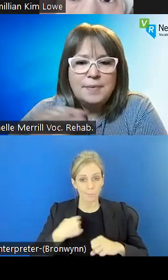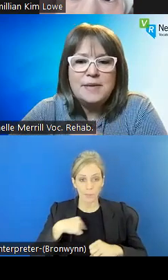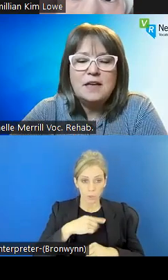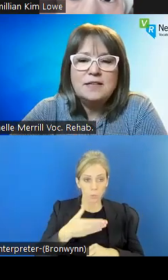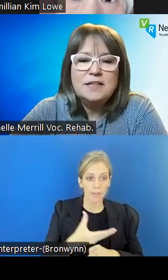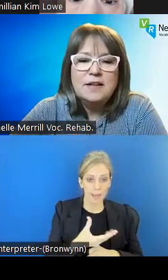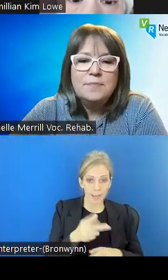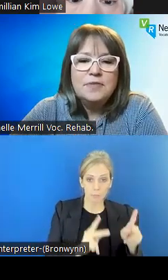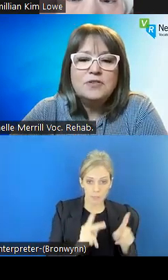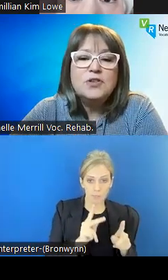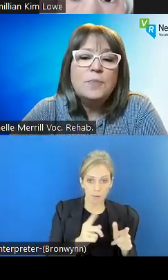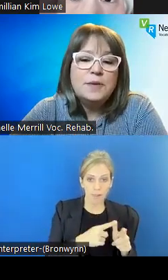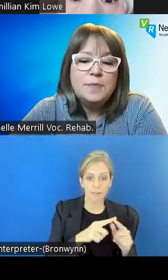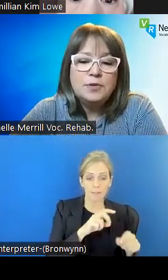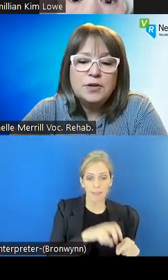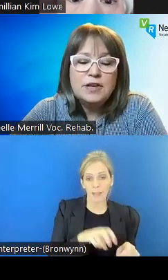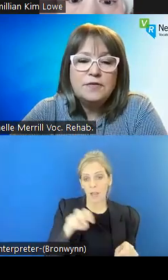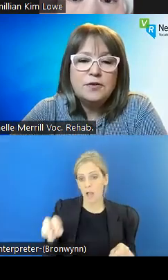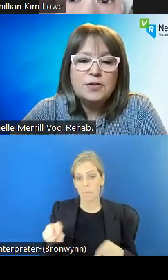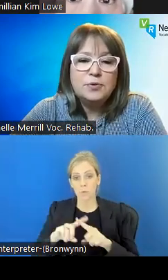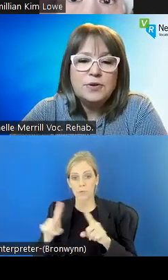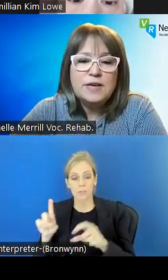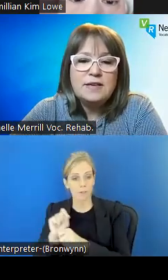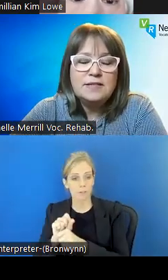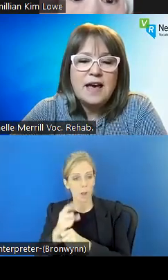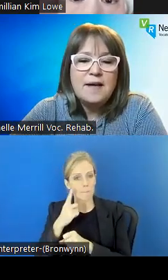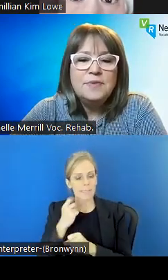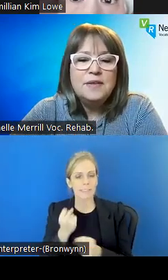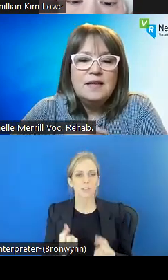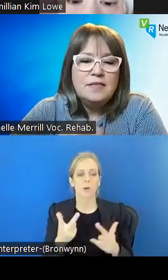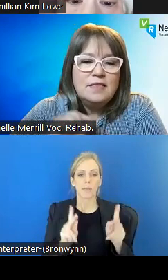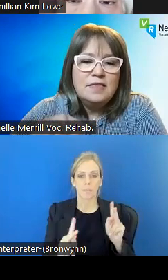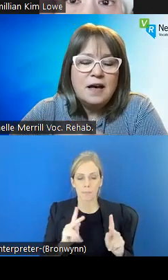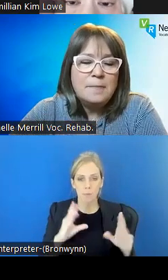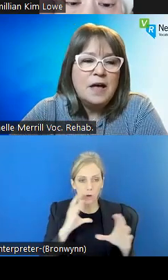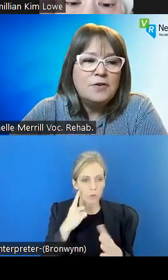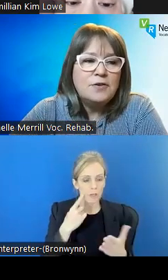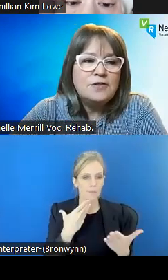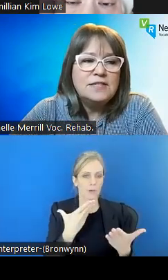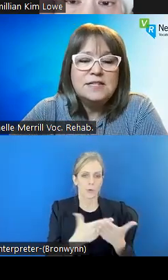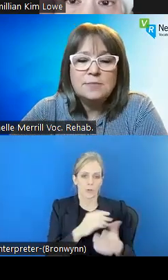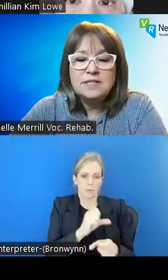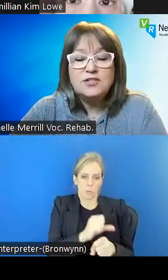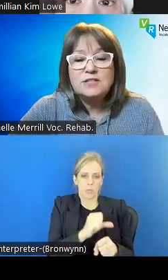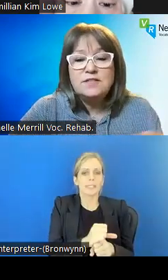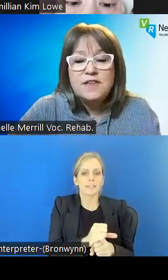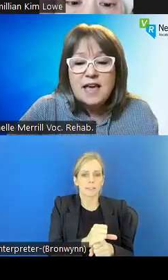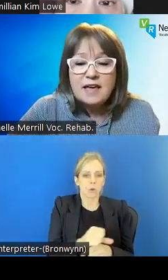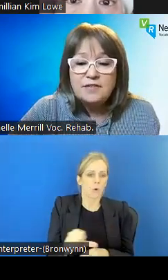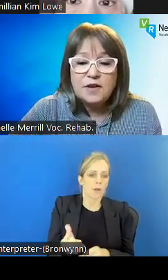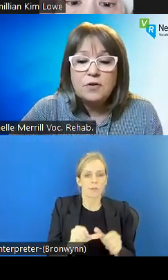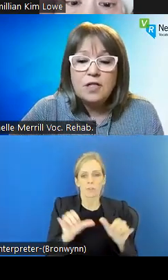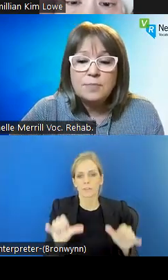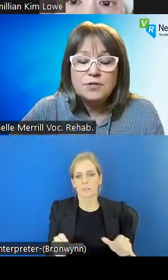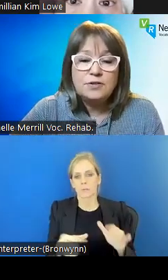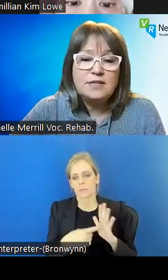hop because there's so many people looking for good employees that other systems such as the VA